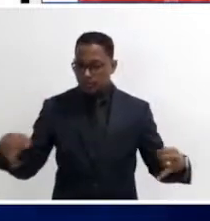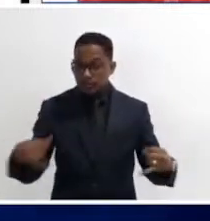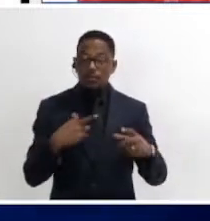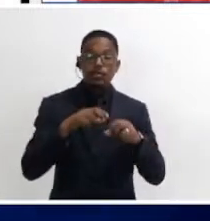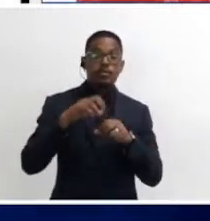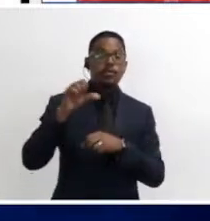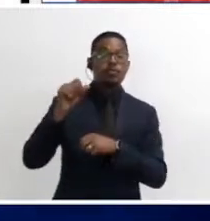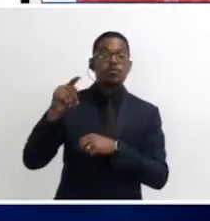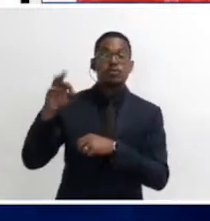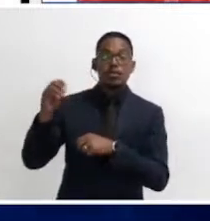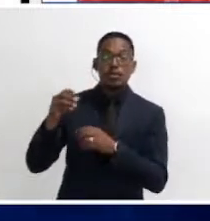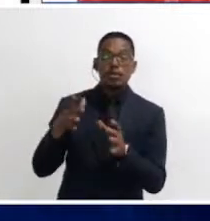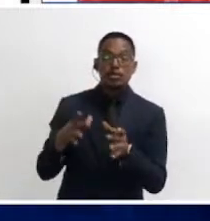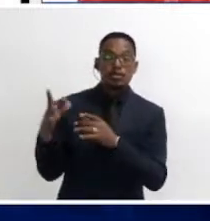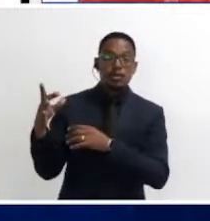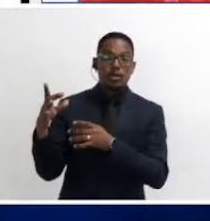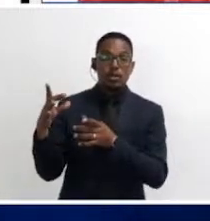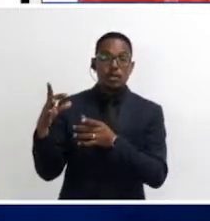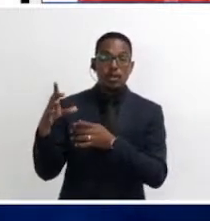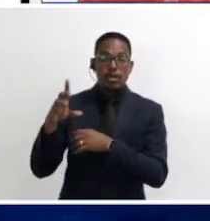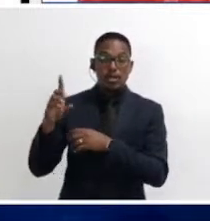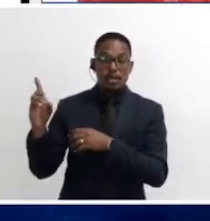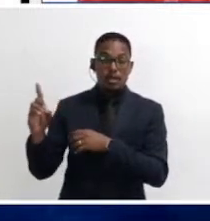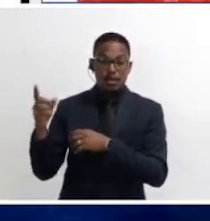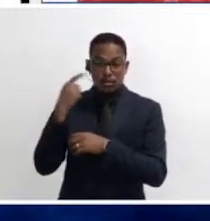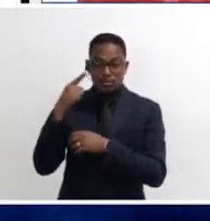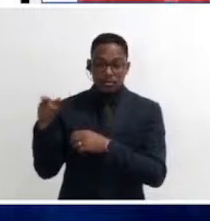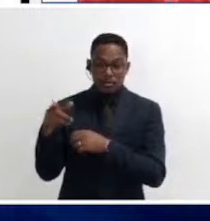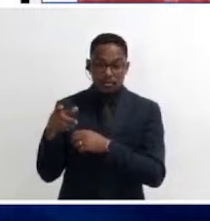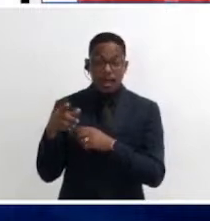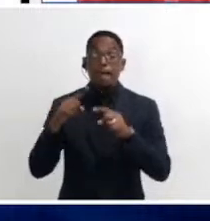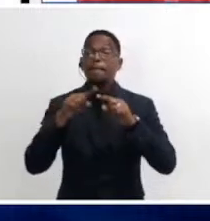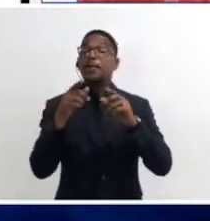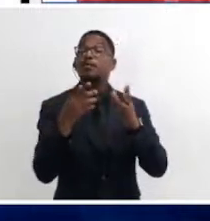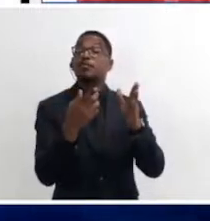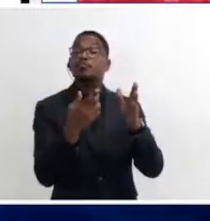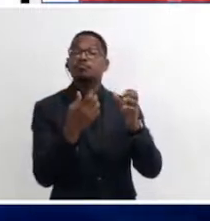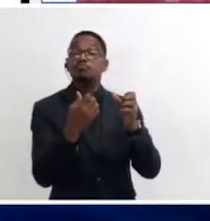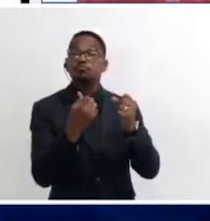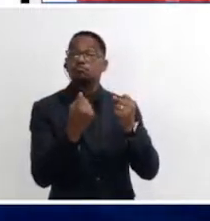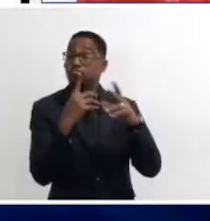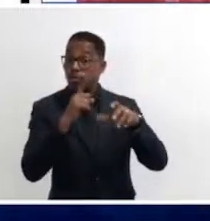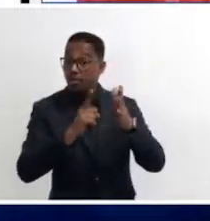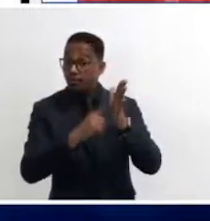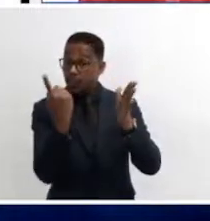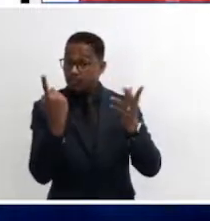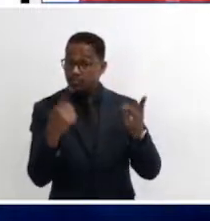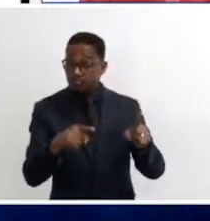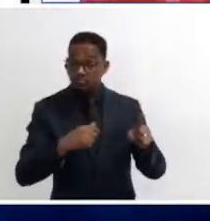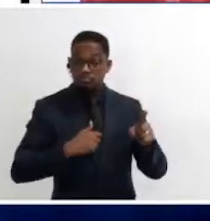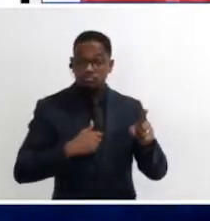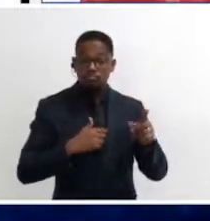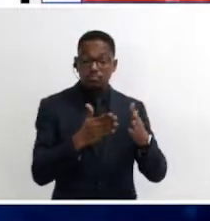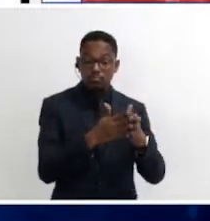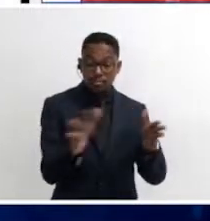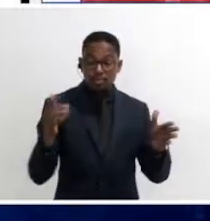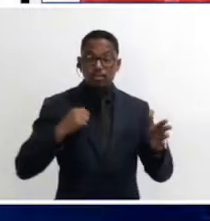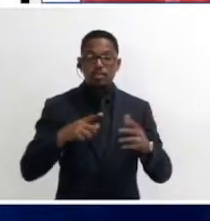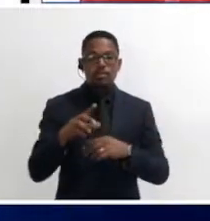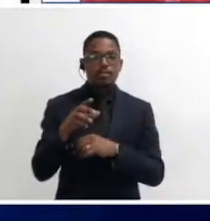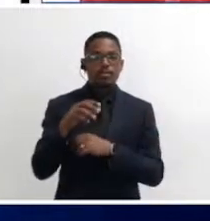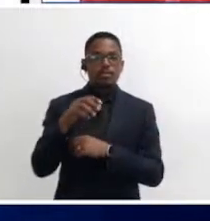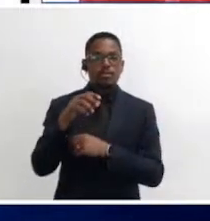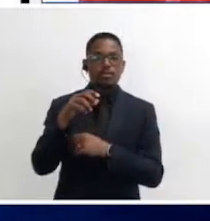In almost all cases, the package also is a space transformer. So you can see that